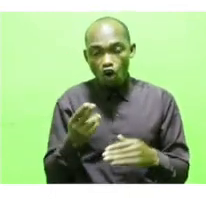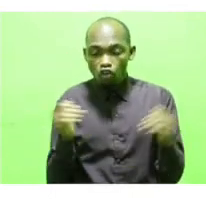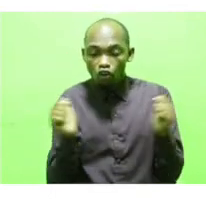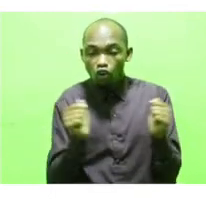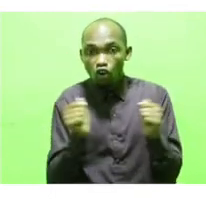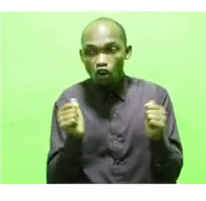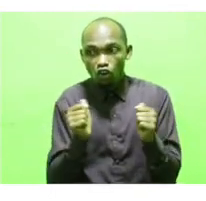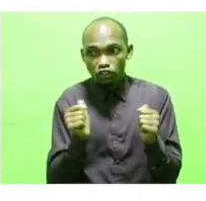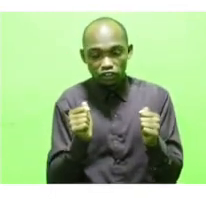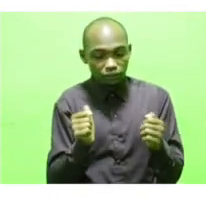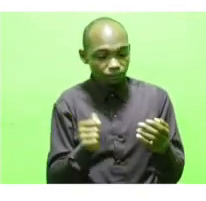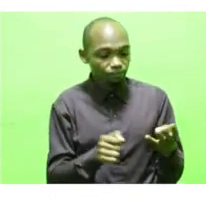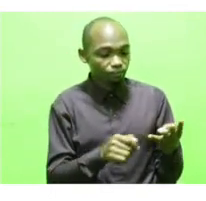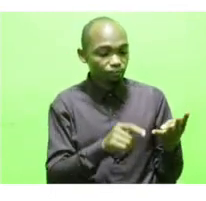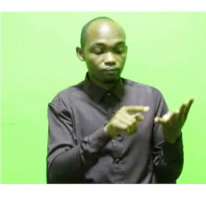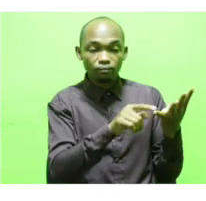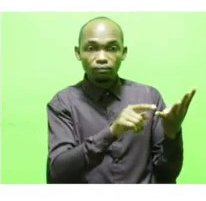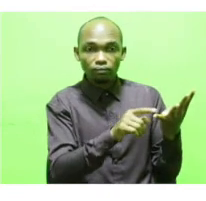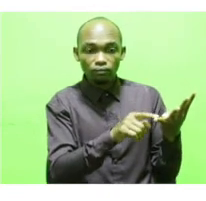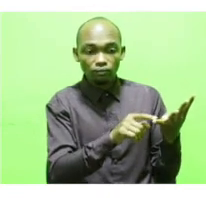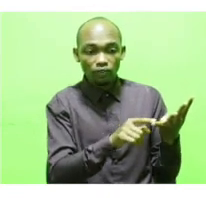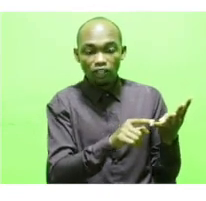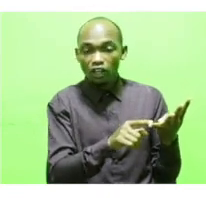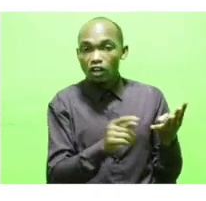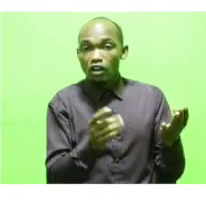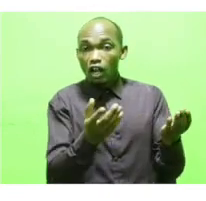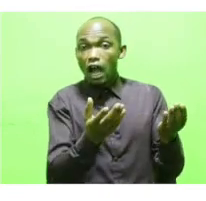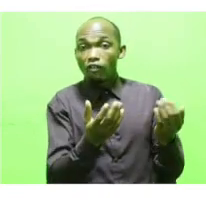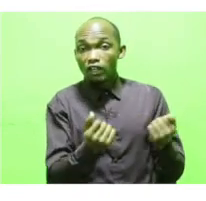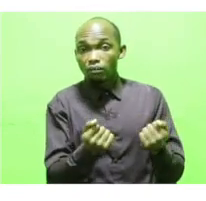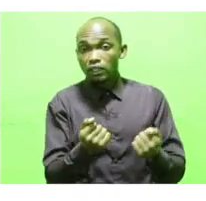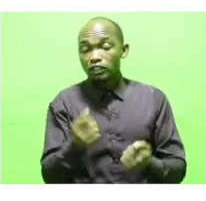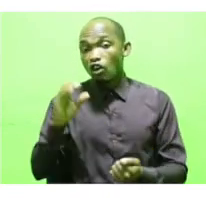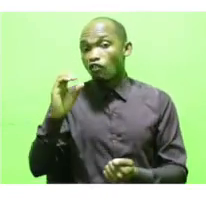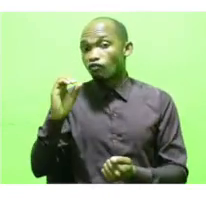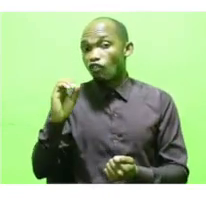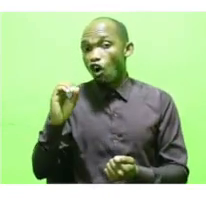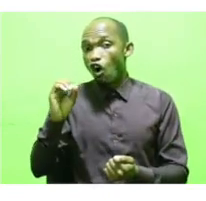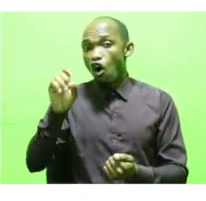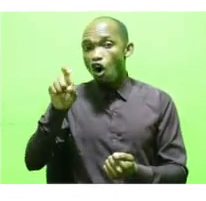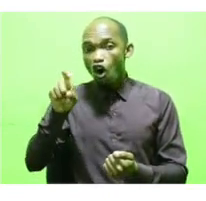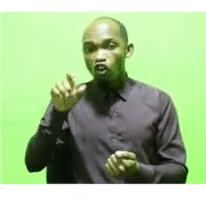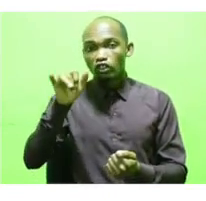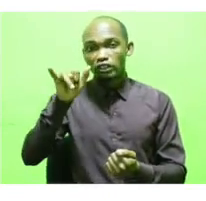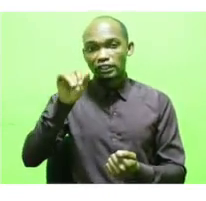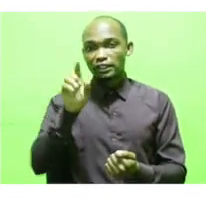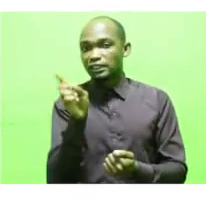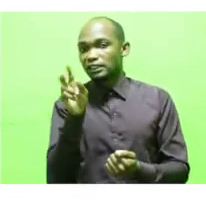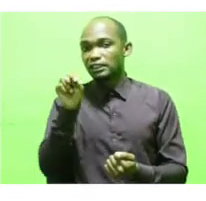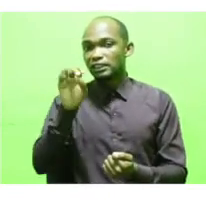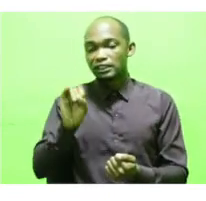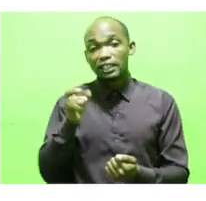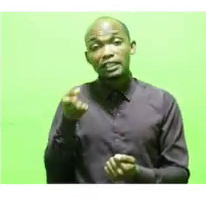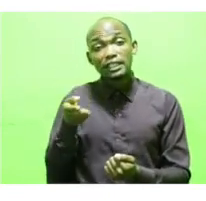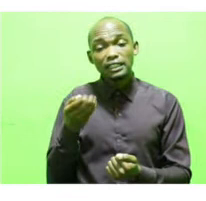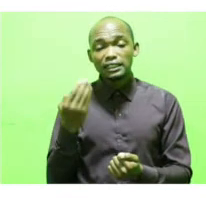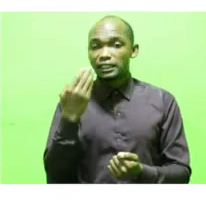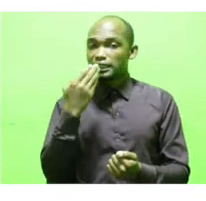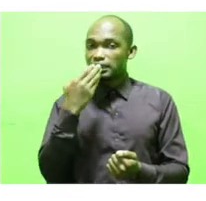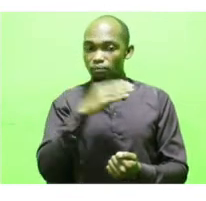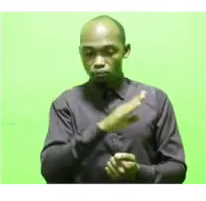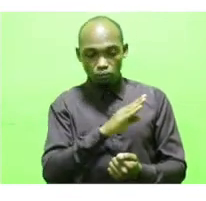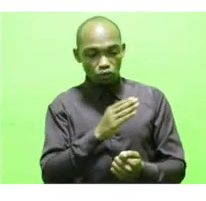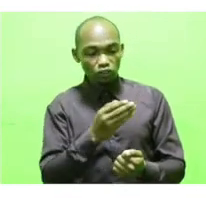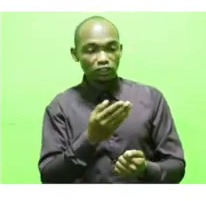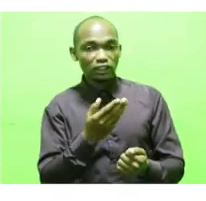cold climates. The availability of oxygen. Oxygen, as we all know, is an important